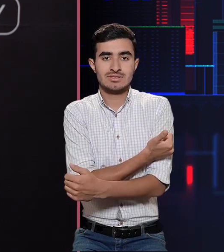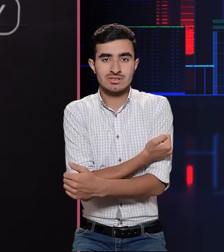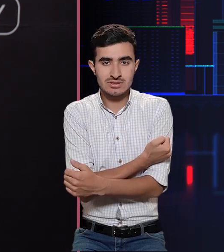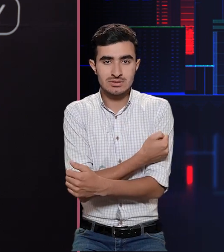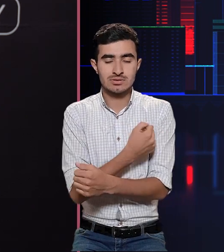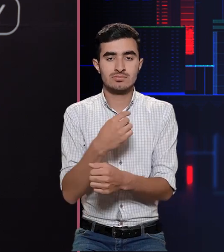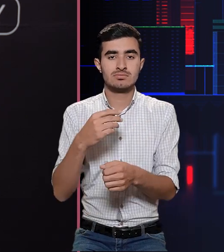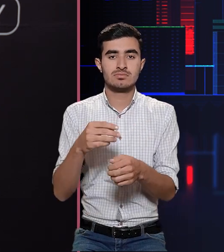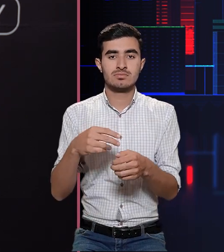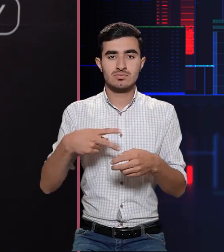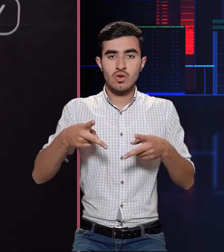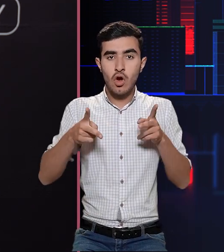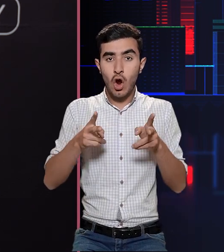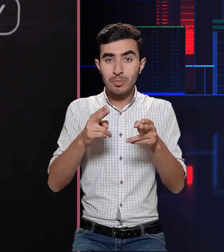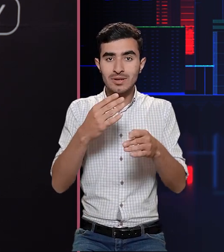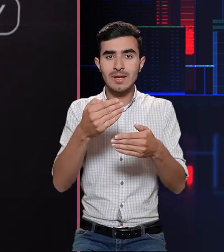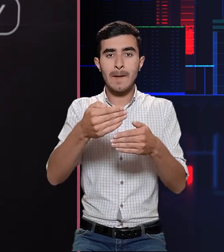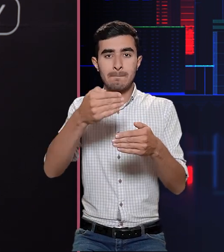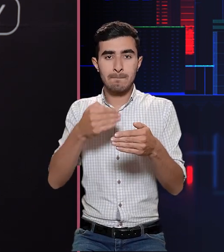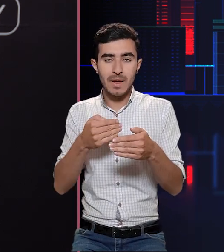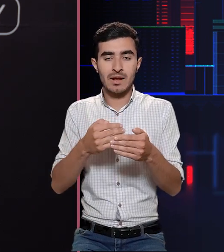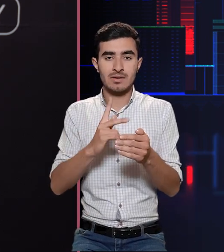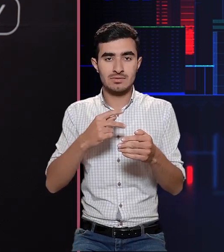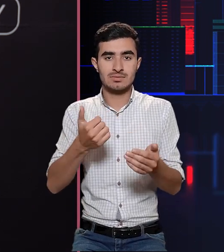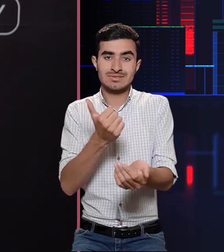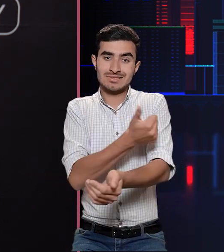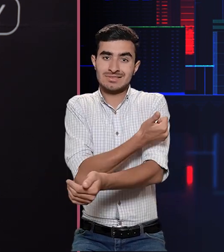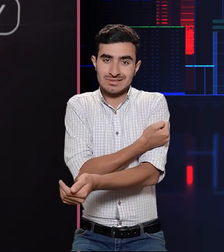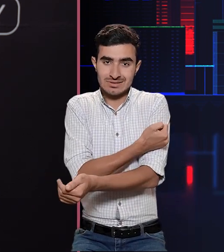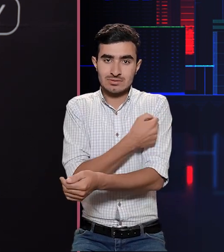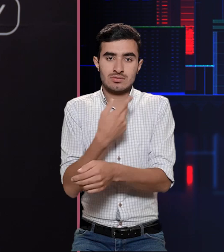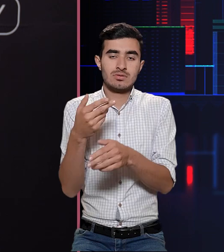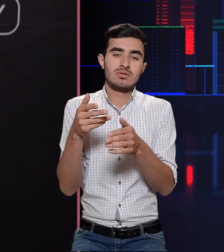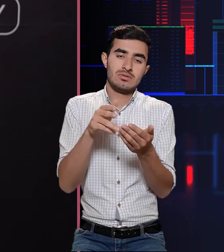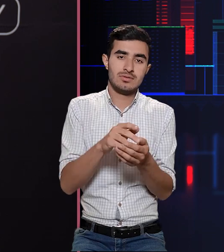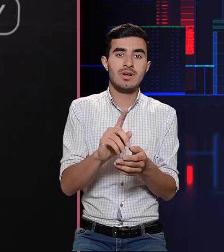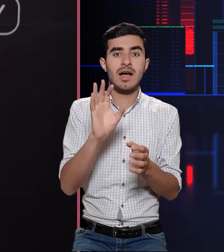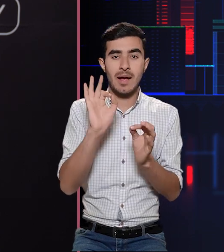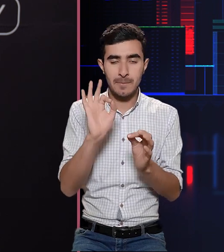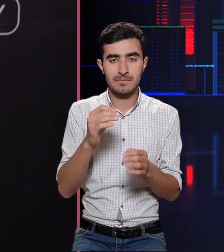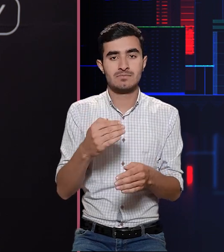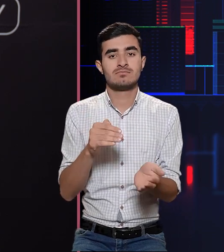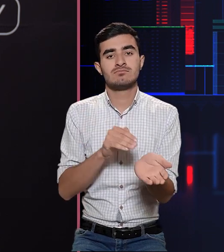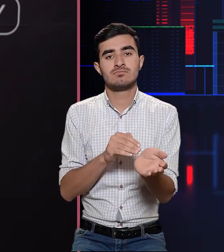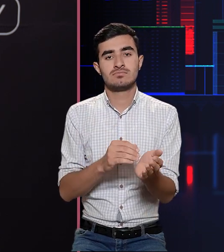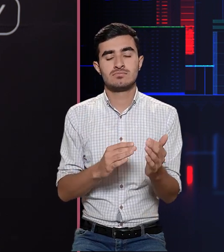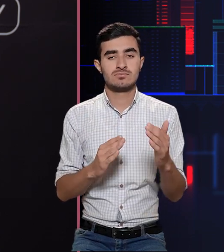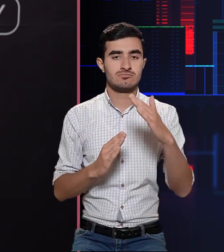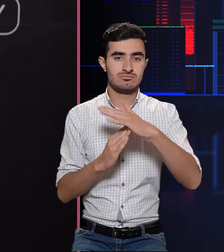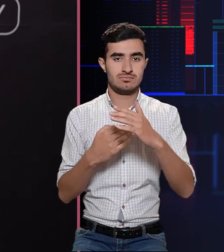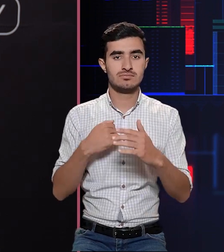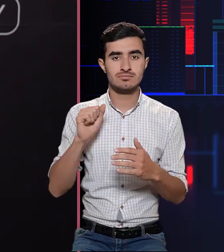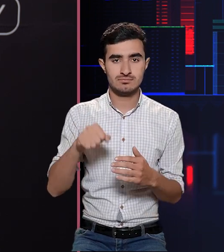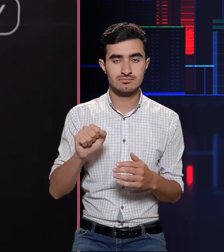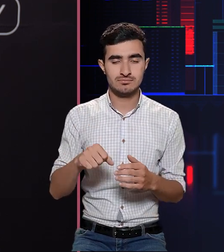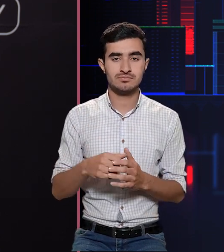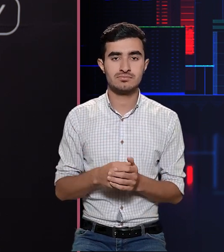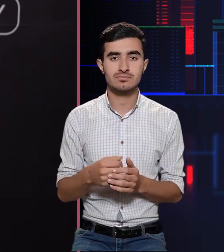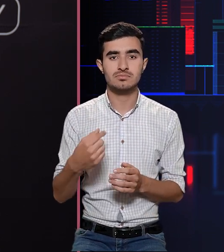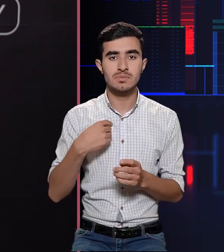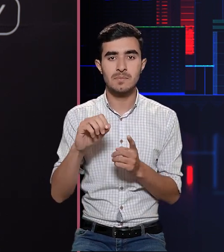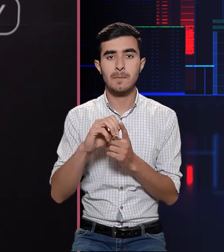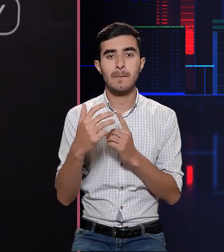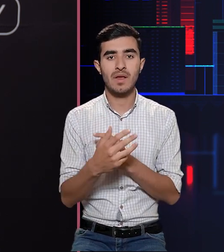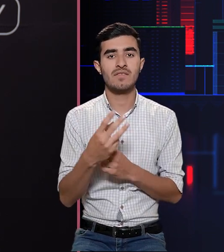anesthesia which covers 3 private hospitals of Lahore, and I am chairperson of that group which is known as